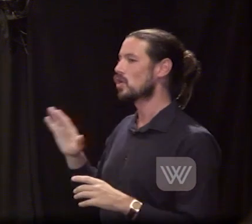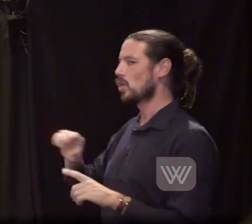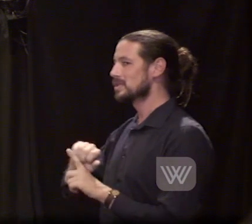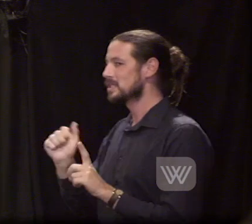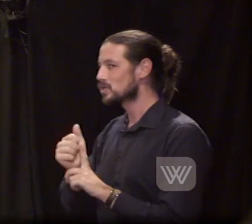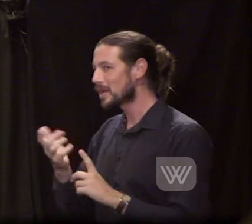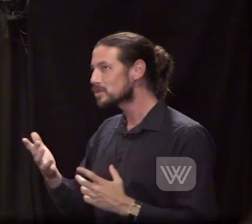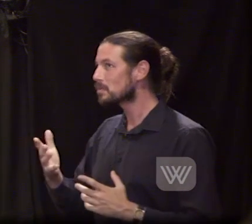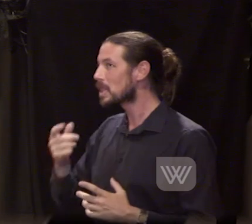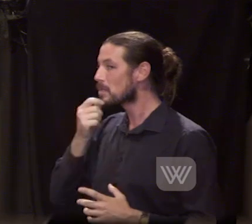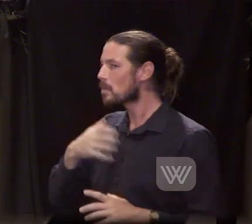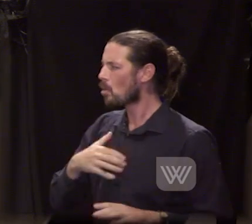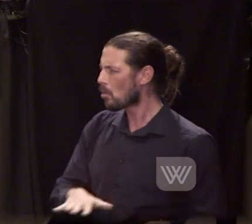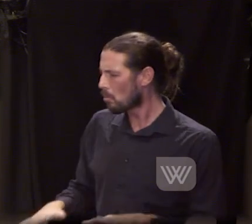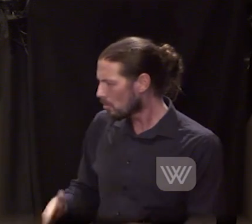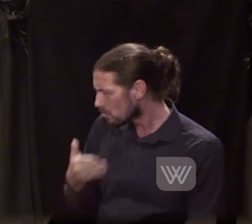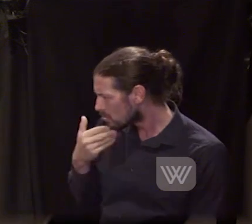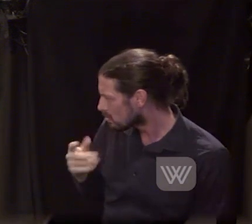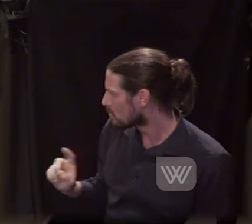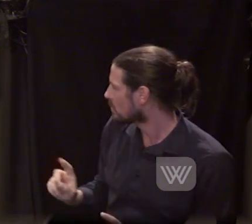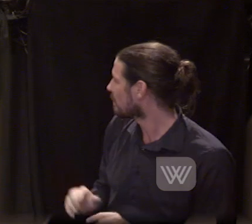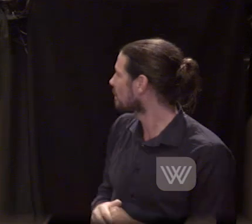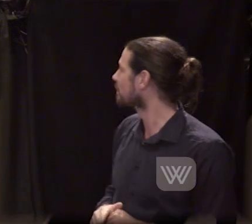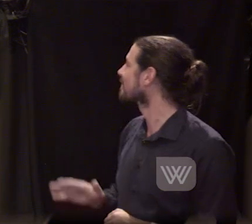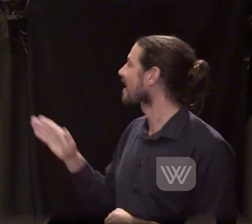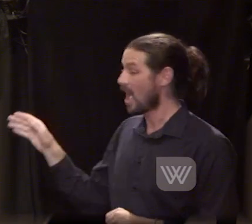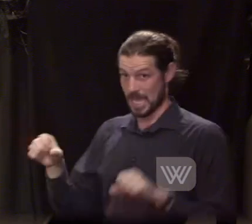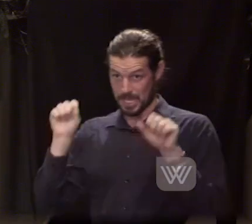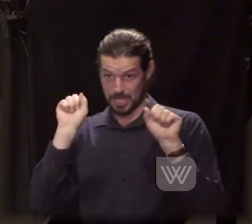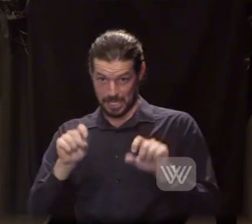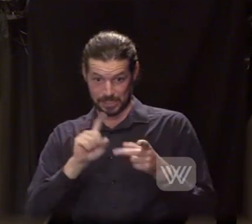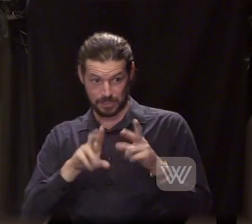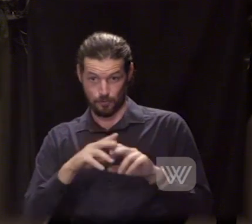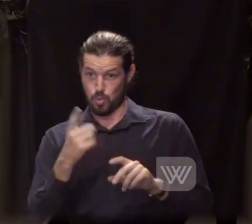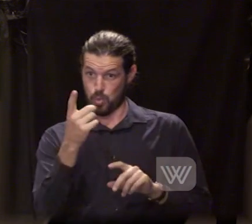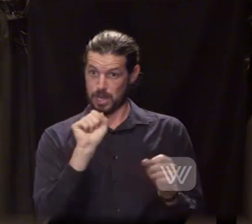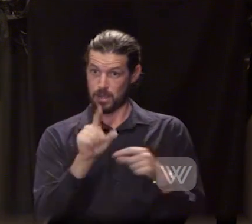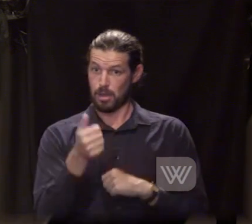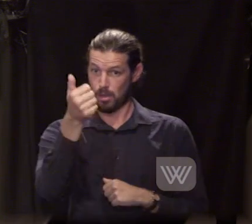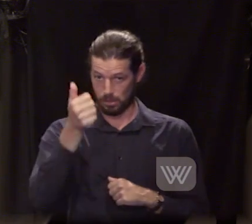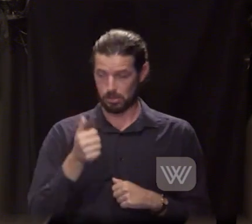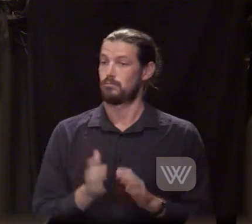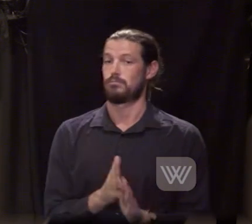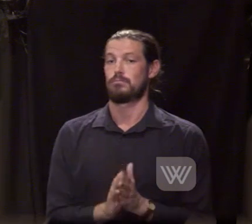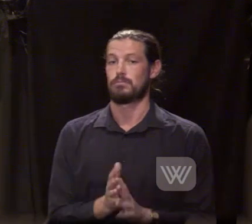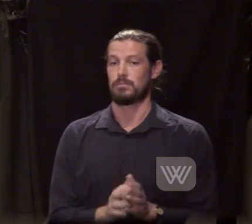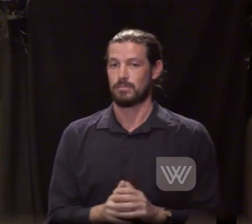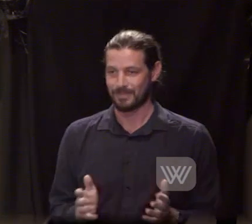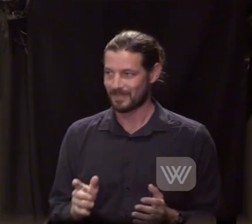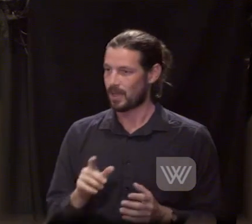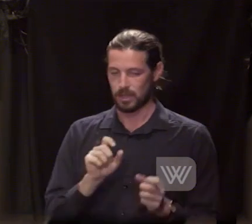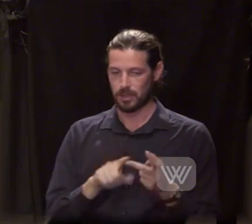wasn't a benefit in some way? That happens if you only have one email in your inbox. But if you're continuously replying to several